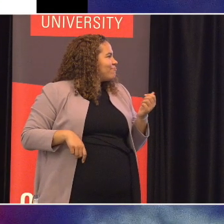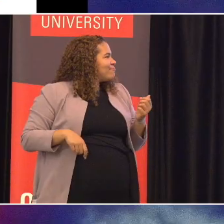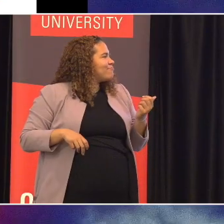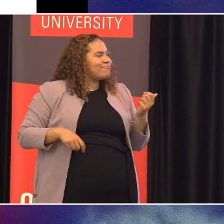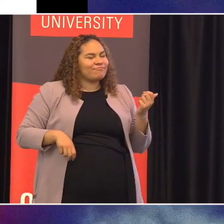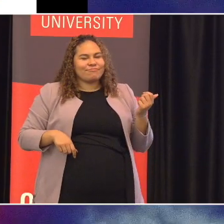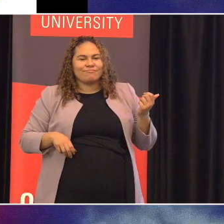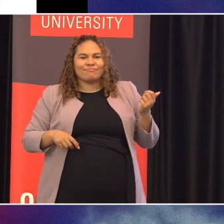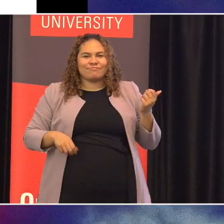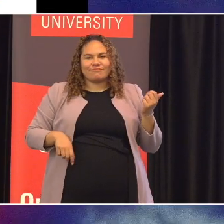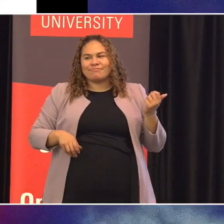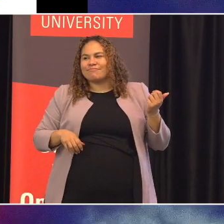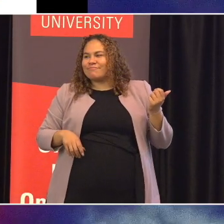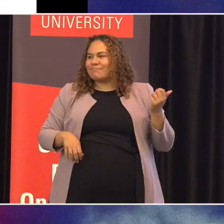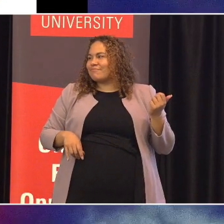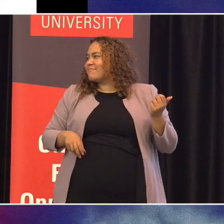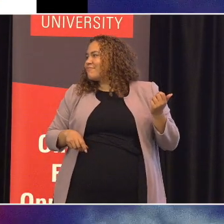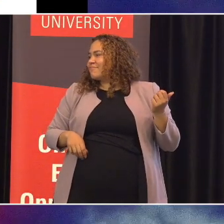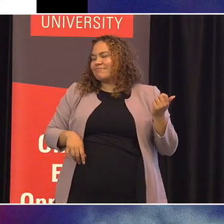Open your eyes.